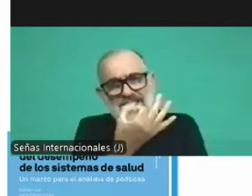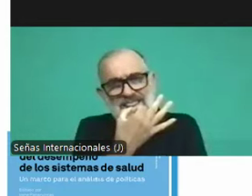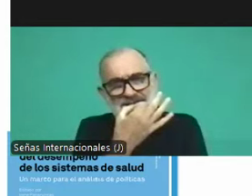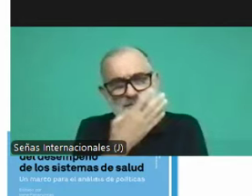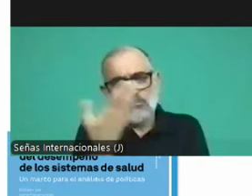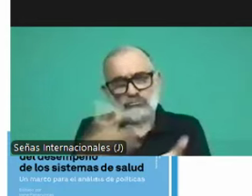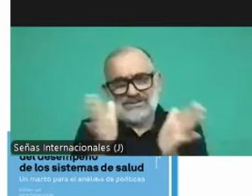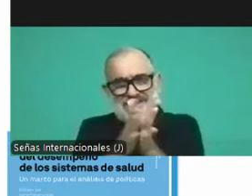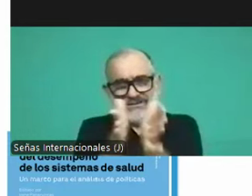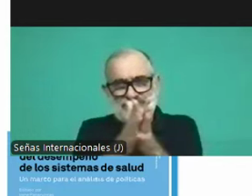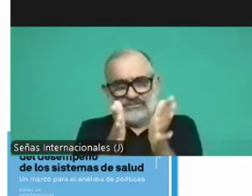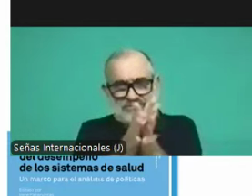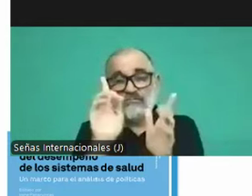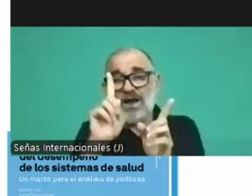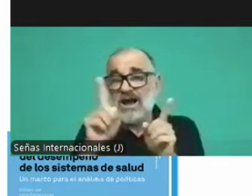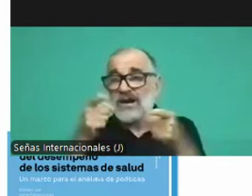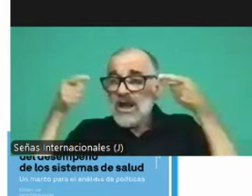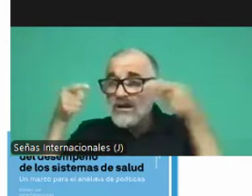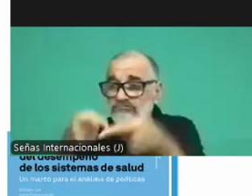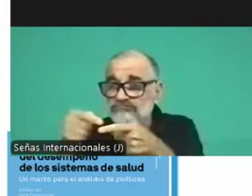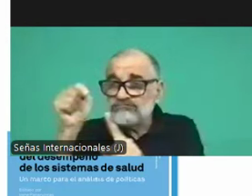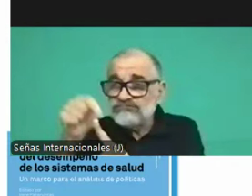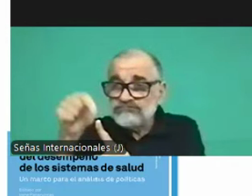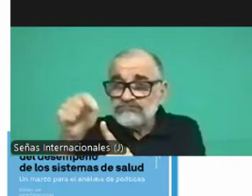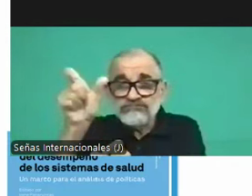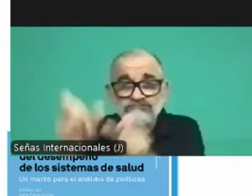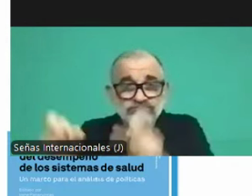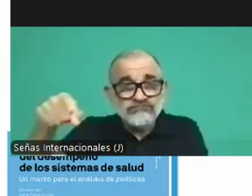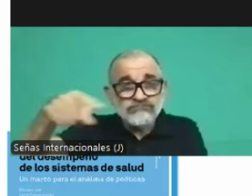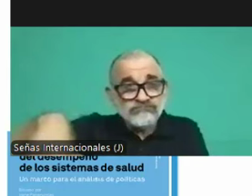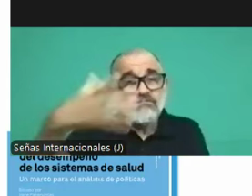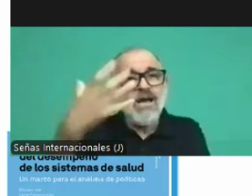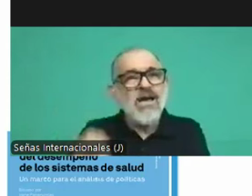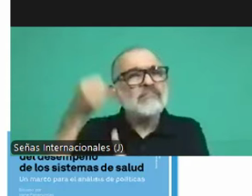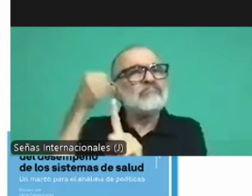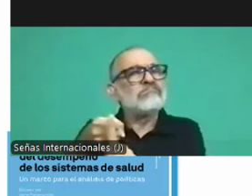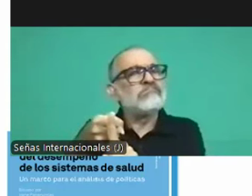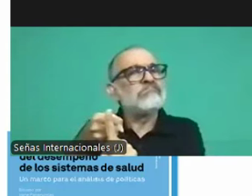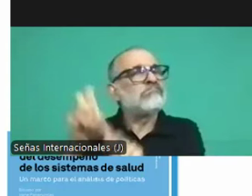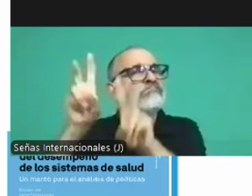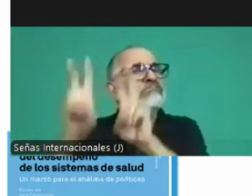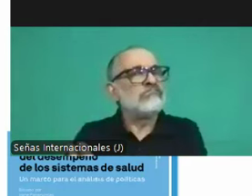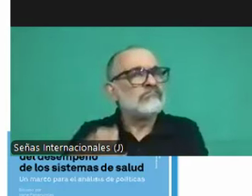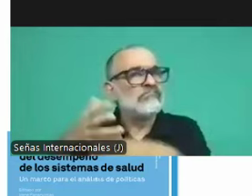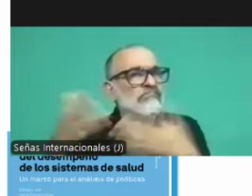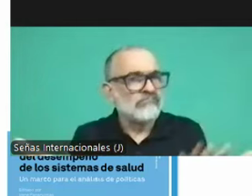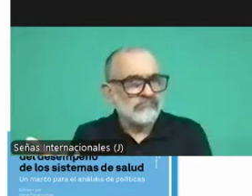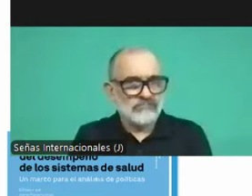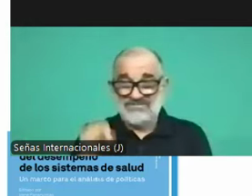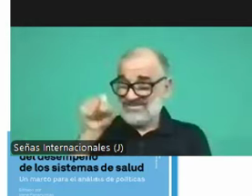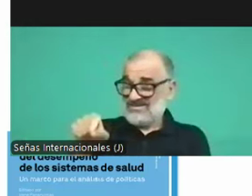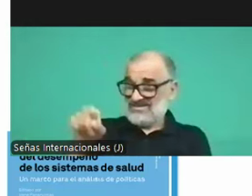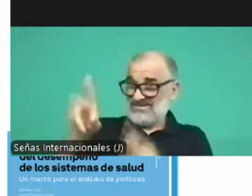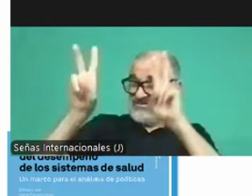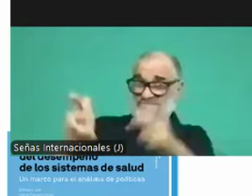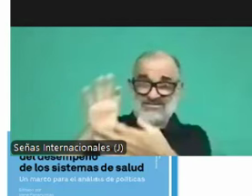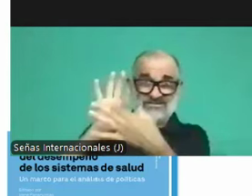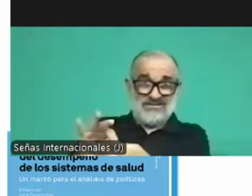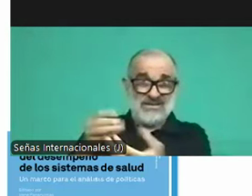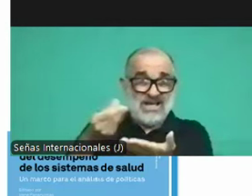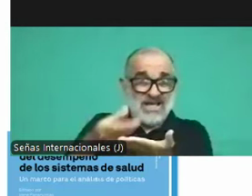aquellos que medicines that I was tienen un mentioning, impacto but especially sobre those which have an impact este gasto on catastrófico, this excesivo, catastrophic, el que excessive genera expenditure,